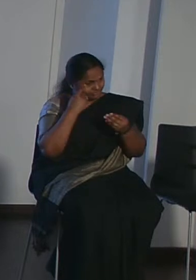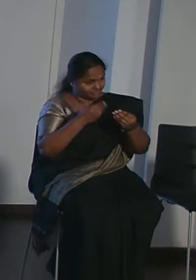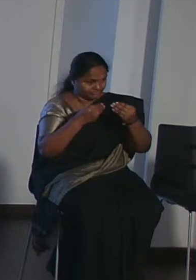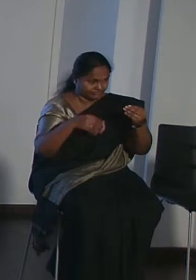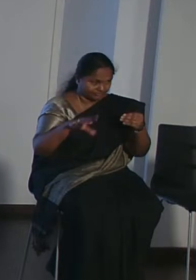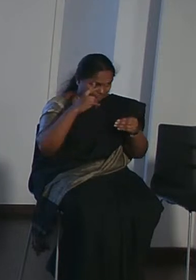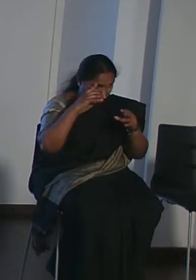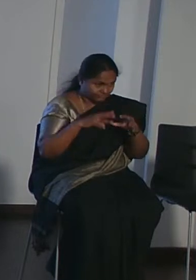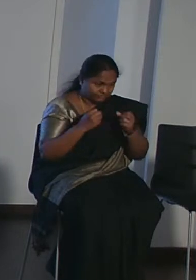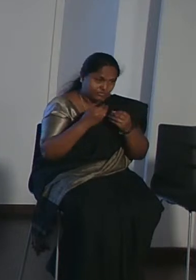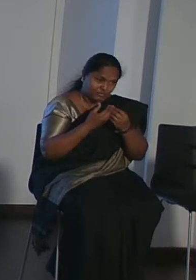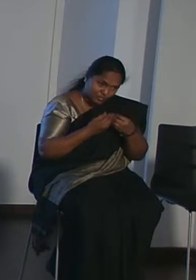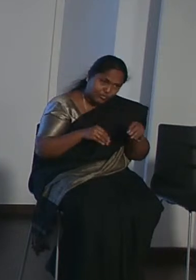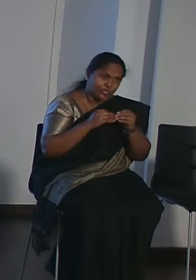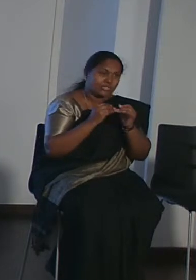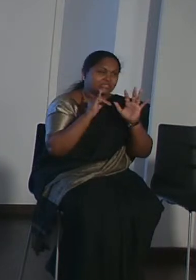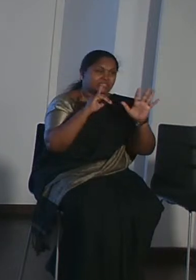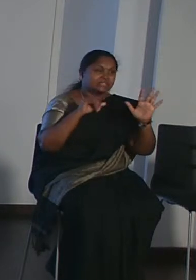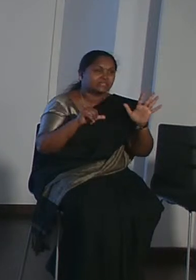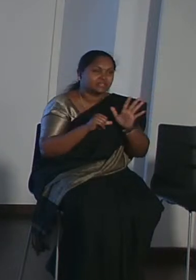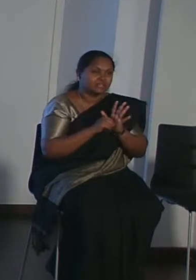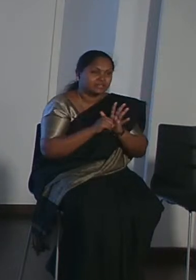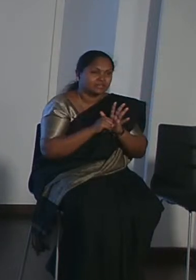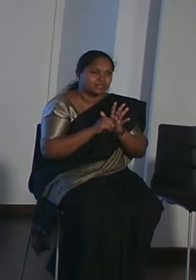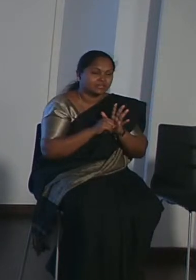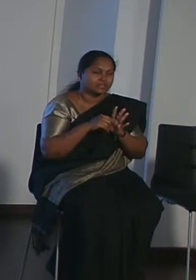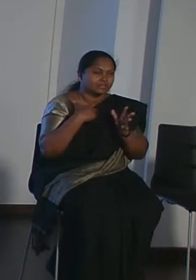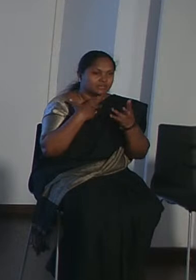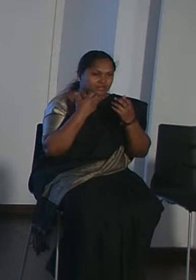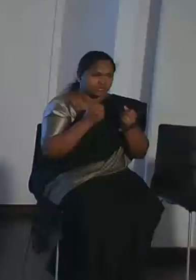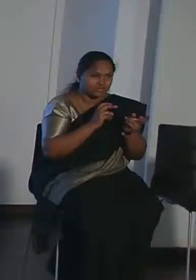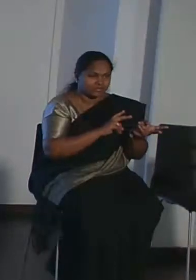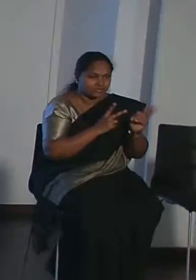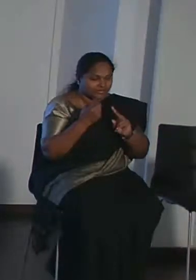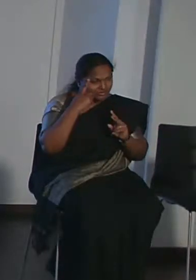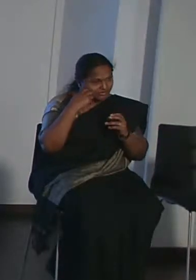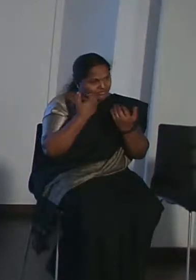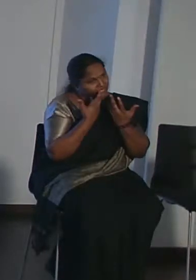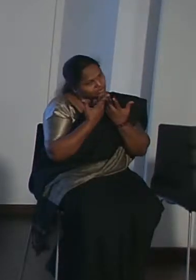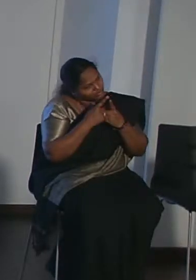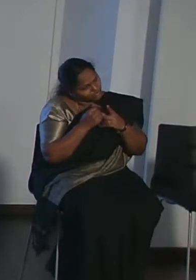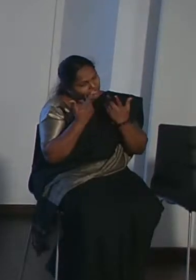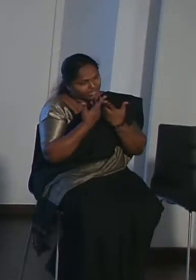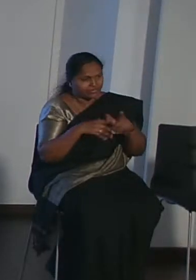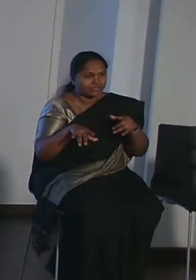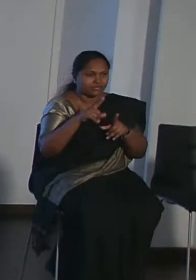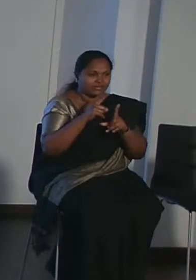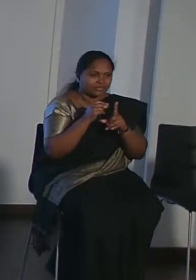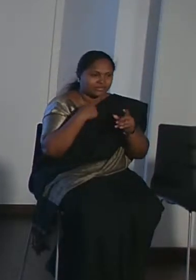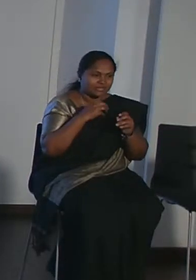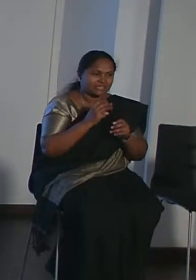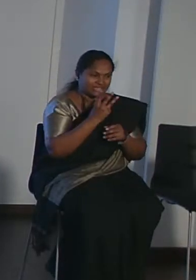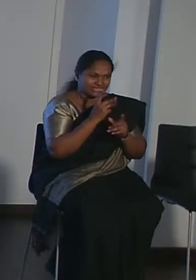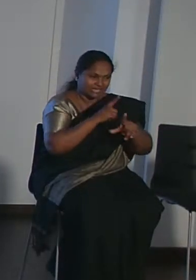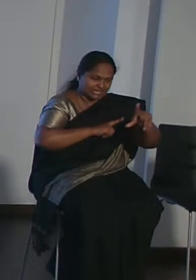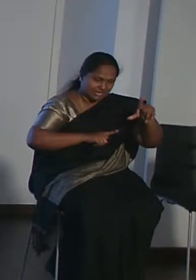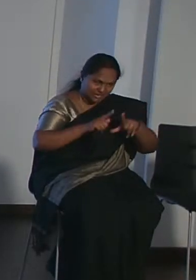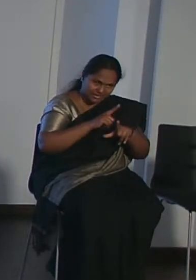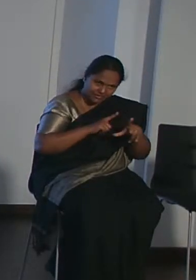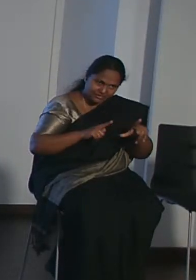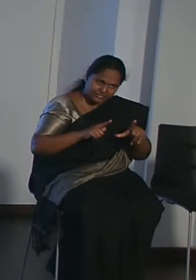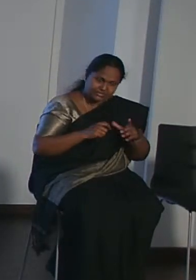took us more than 6 months to develop because they were all translated. We do everything in all three languages.